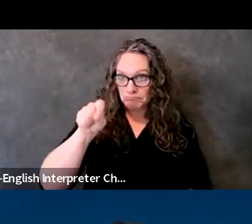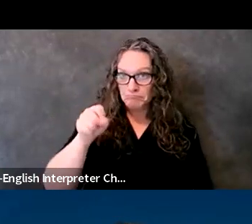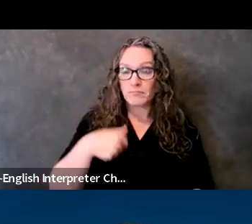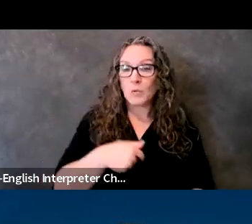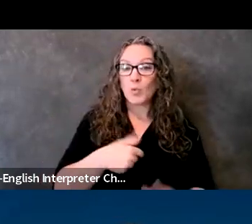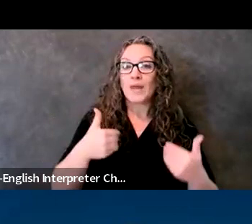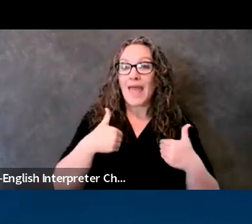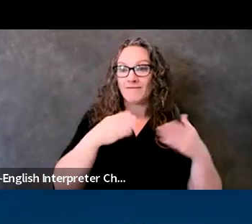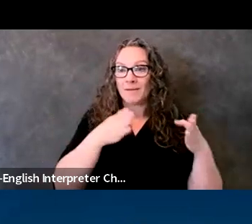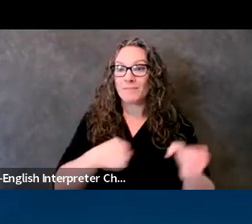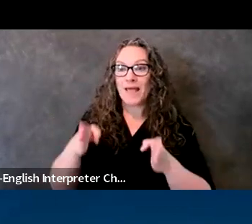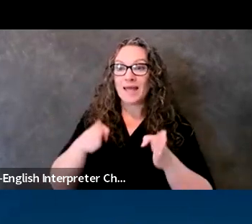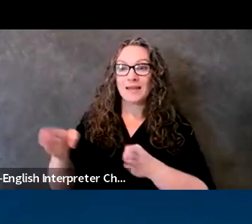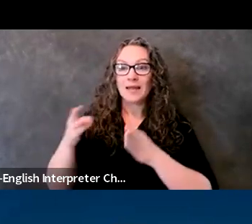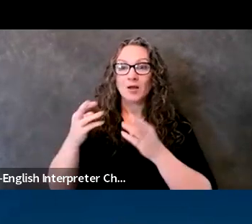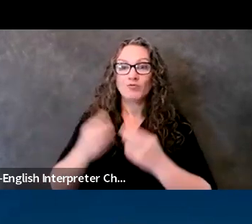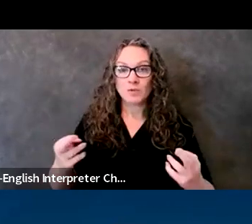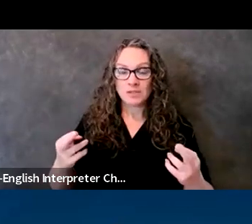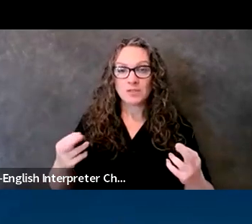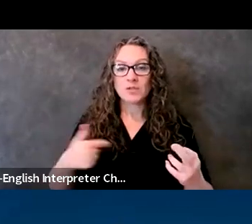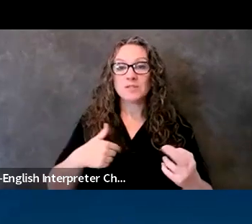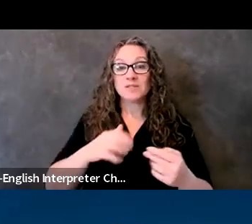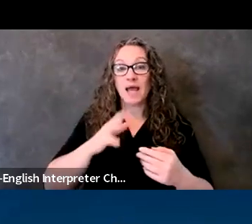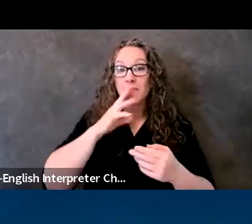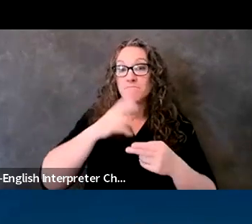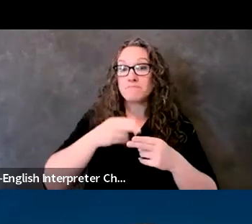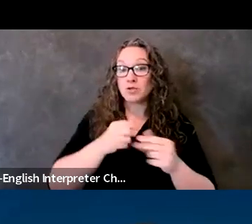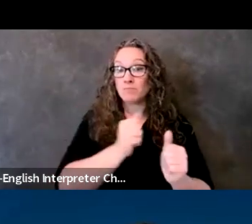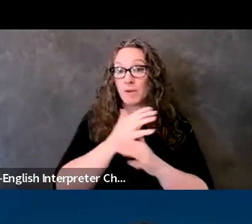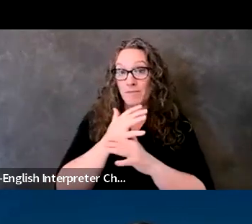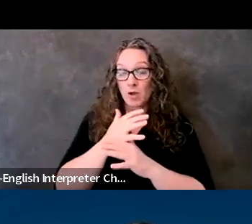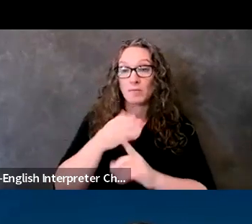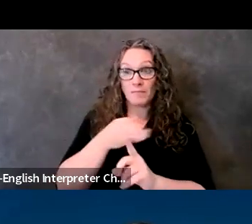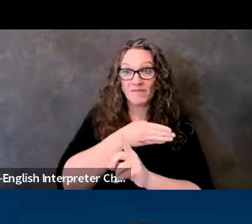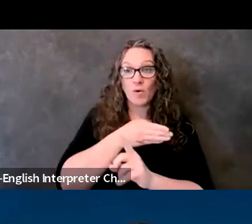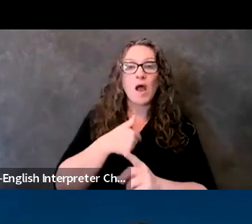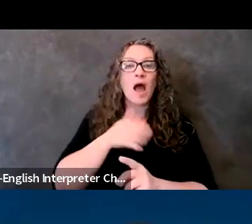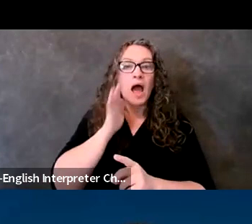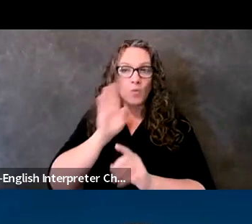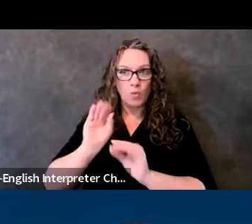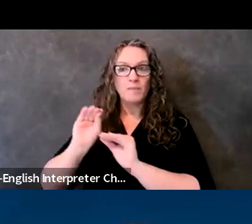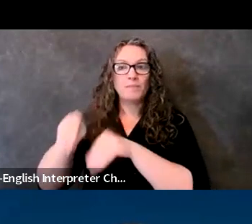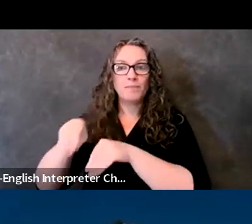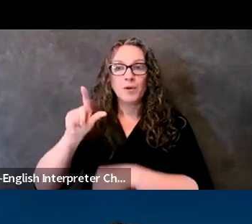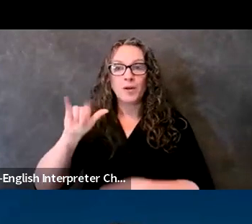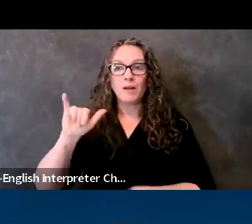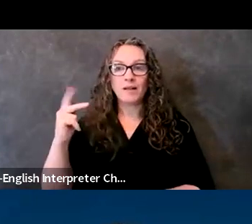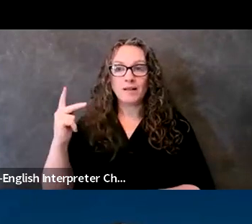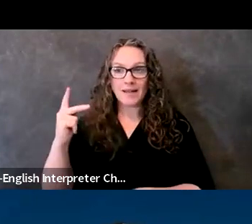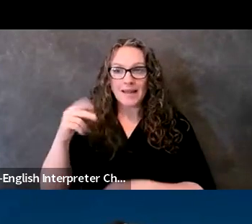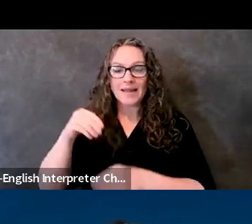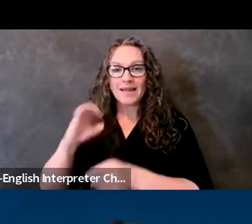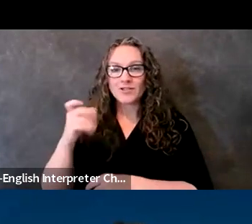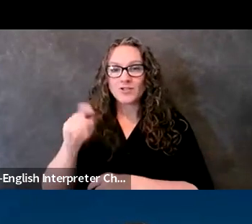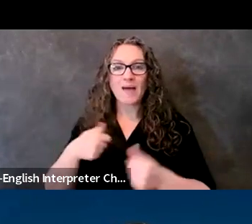I was talking in the beginning about preparedness, we do have some planning resources. I will make sure that I drop that link in the chat. I'm trying to do 2 things